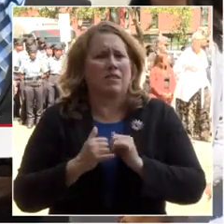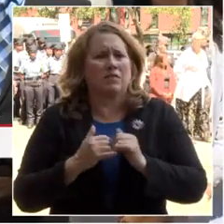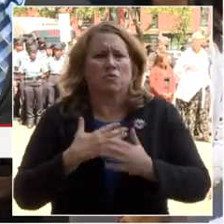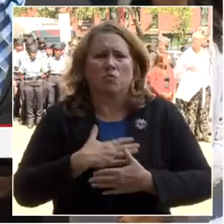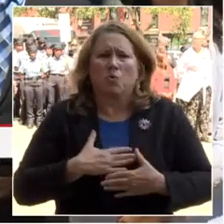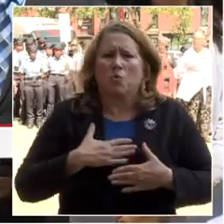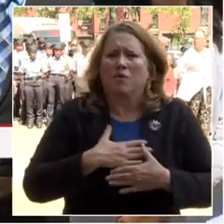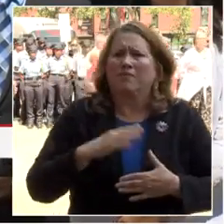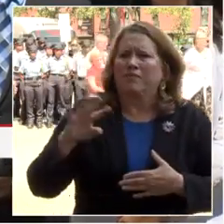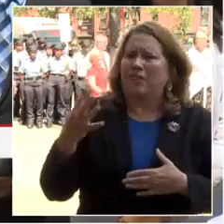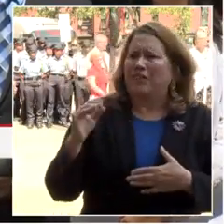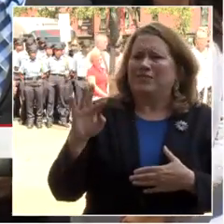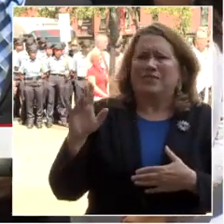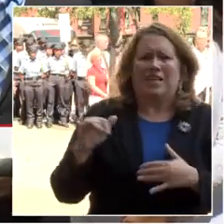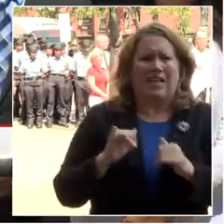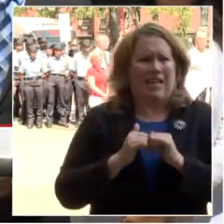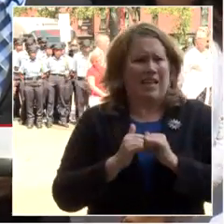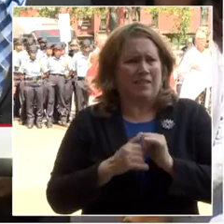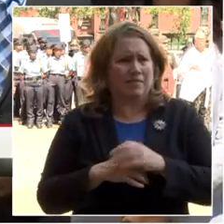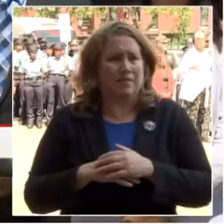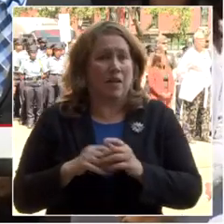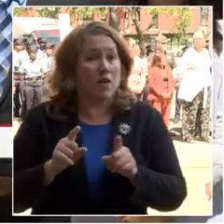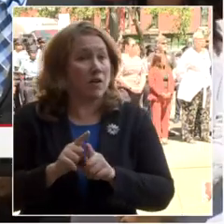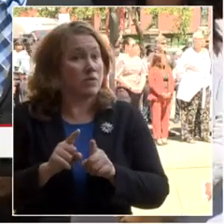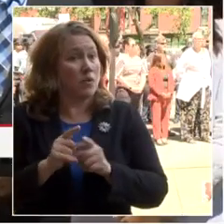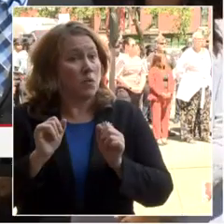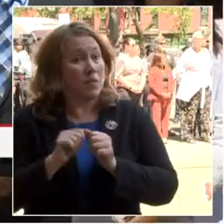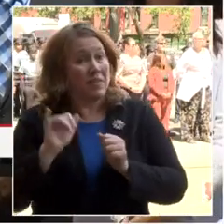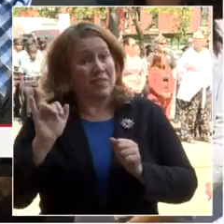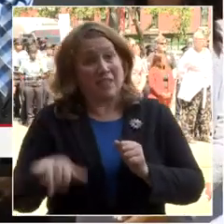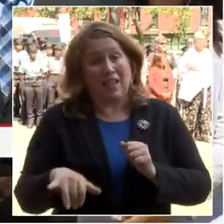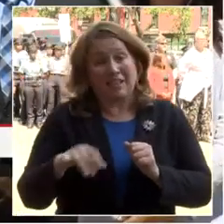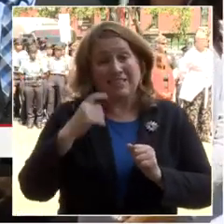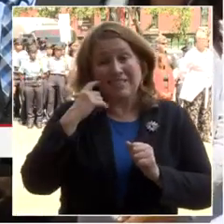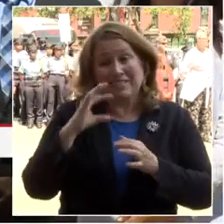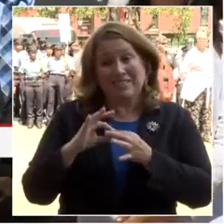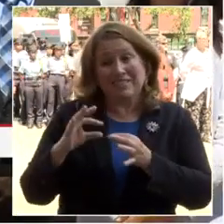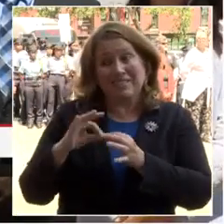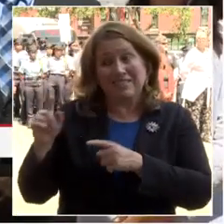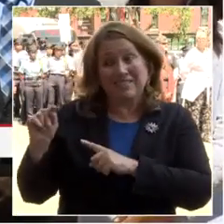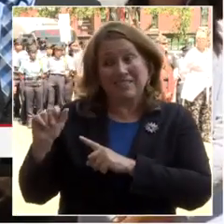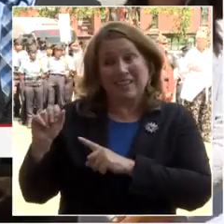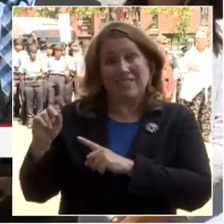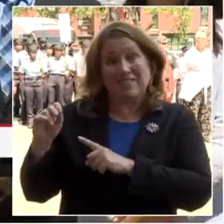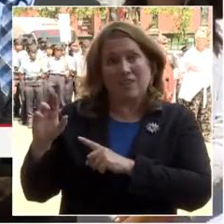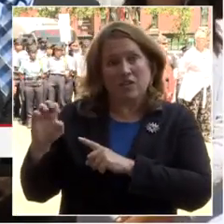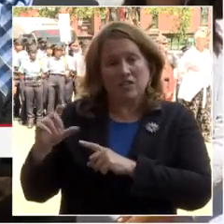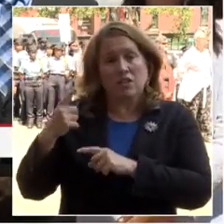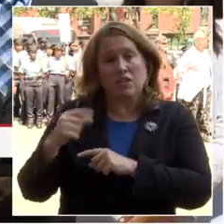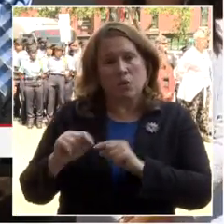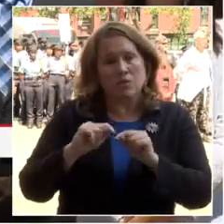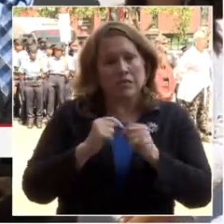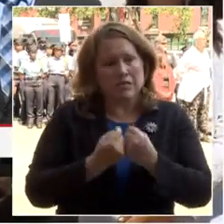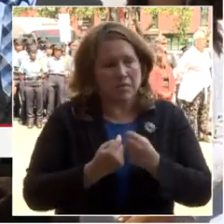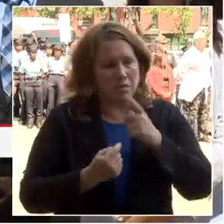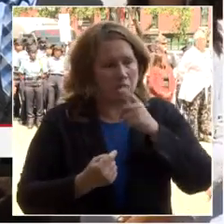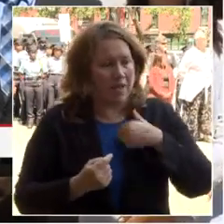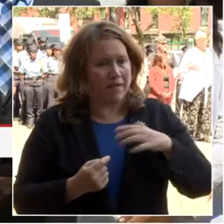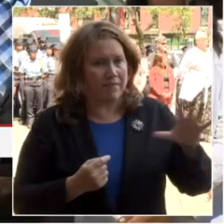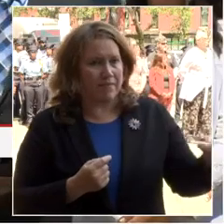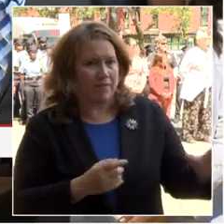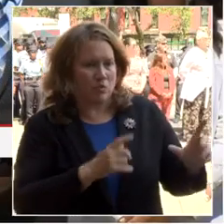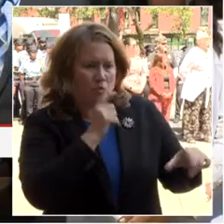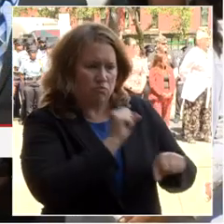holiday. Along with the Nightlife Task Force, as you heard, the city's GO teams will be working all weekend. MPD